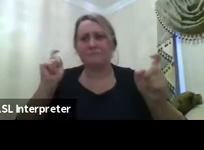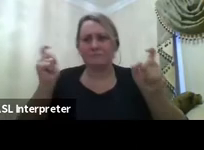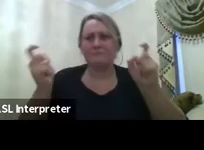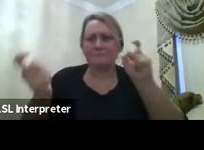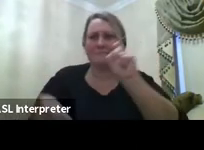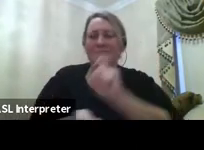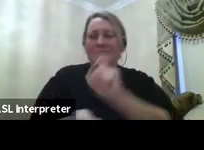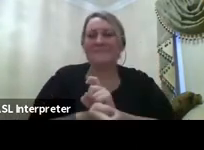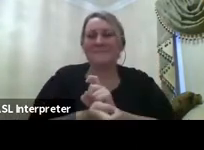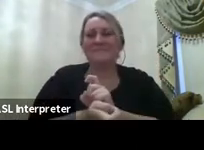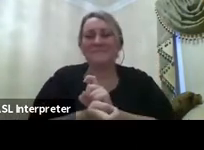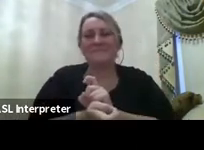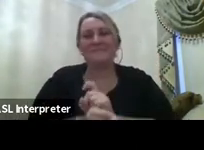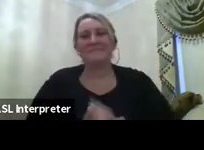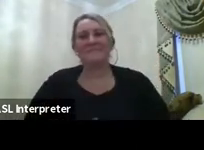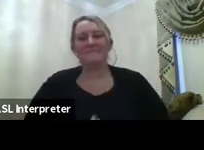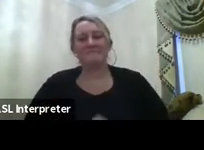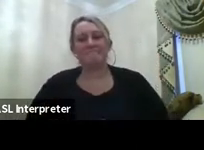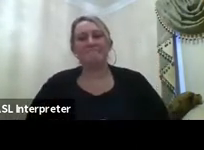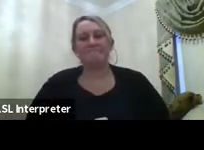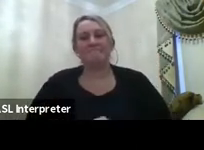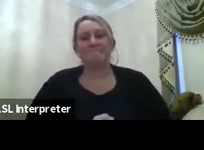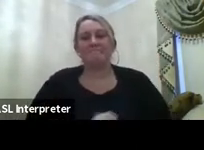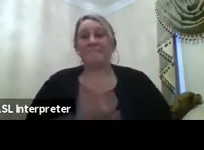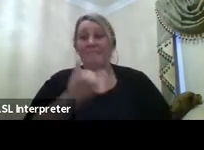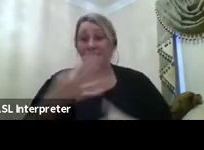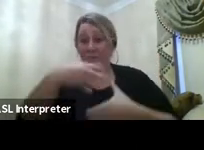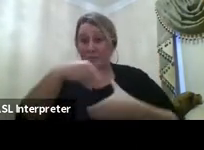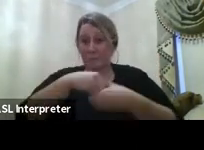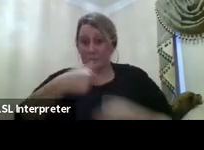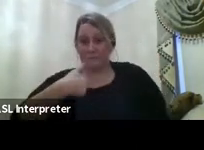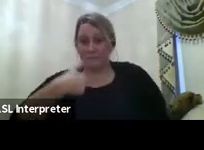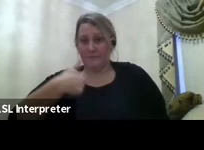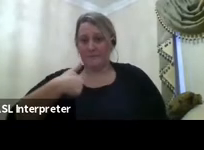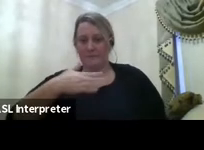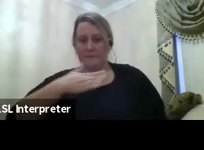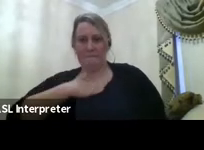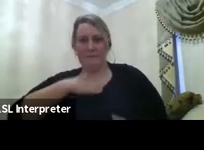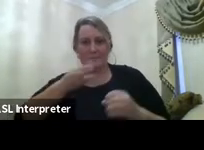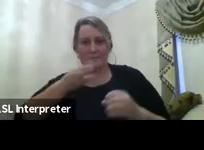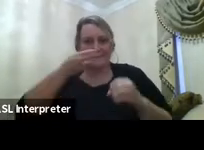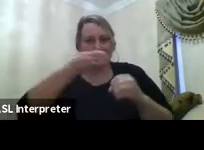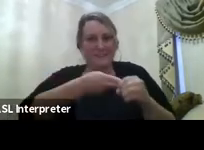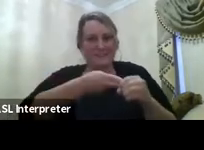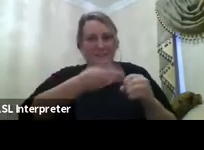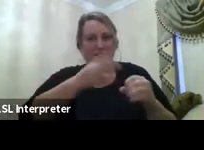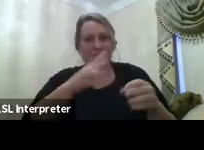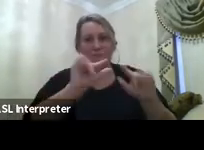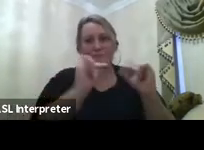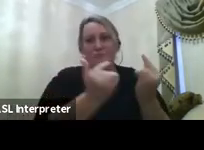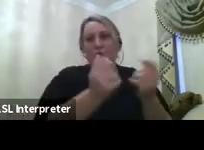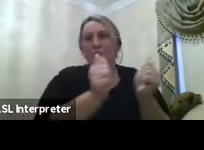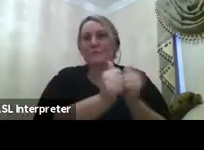and engagement with, uh, feminist and LGBT communities